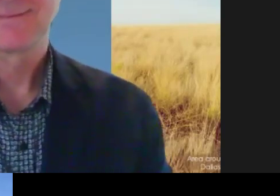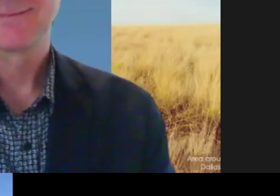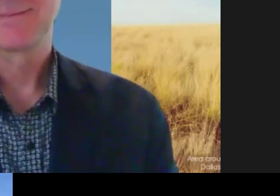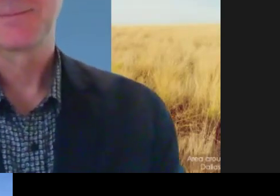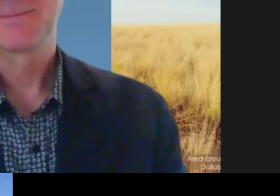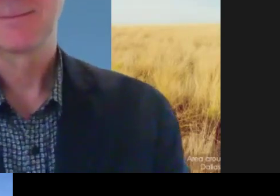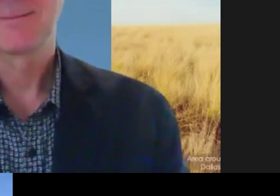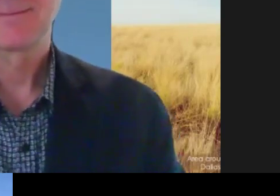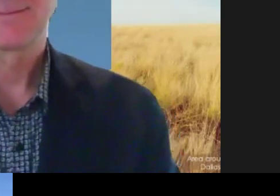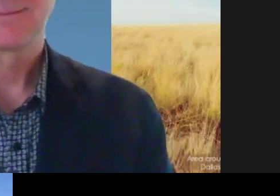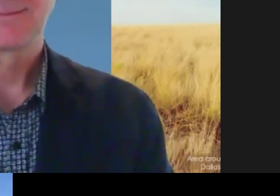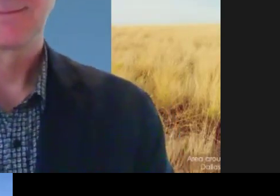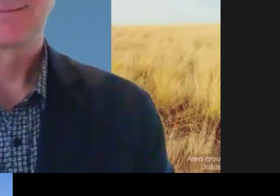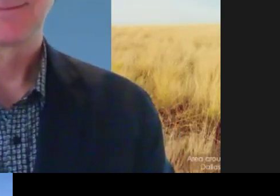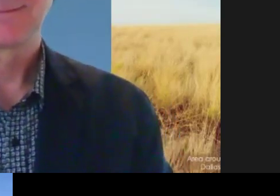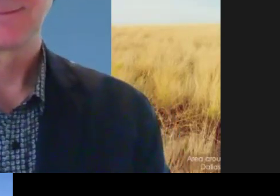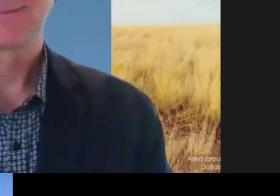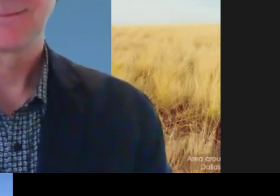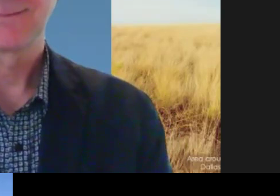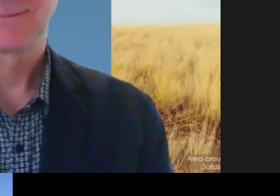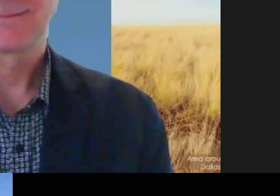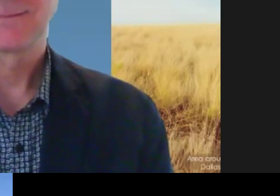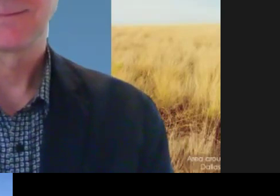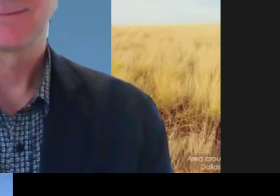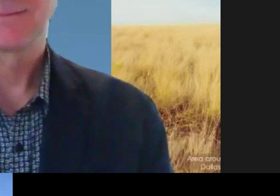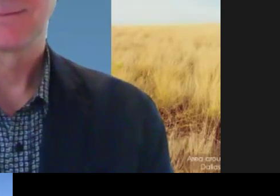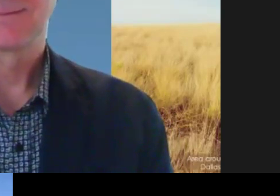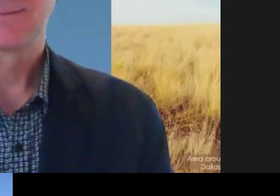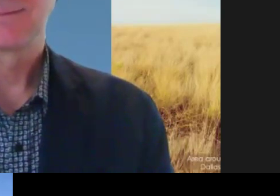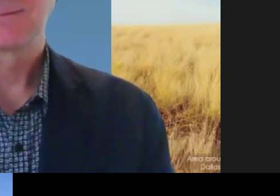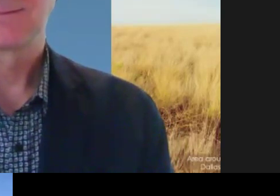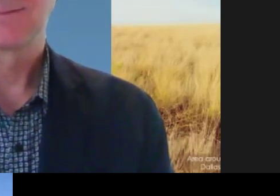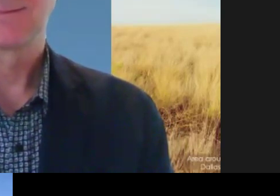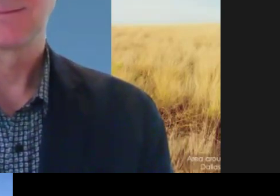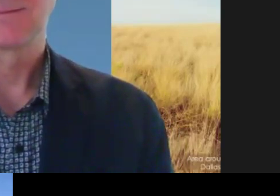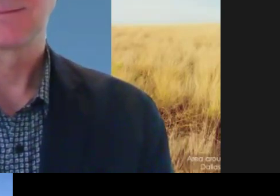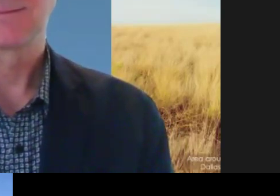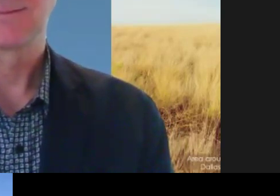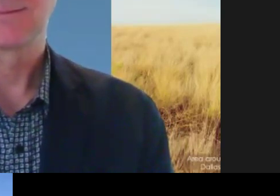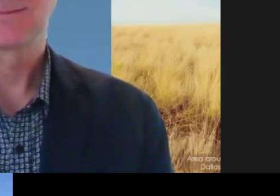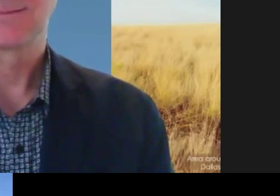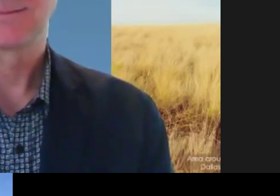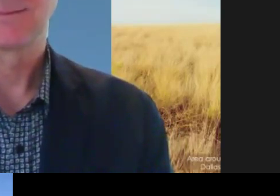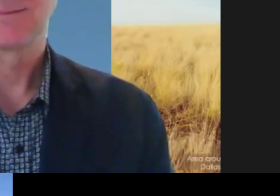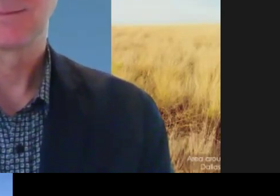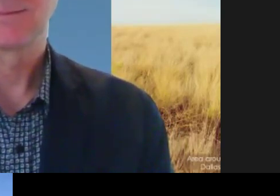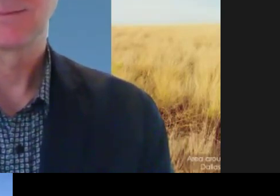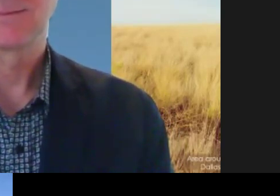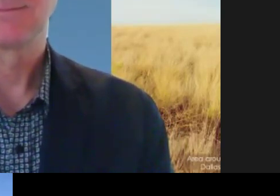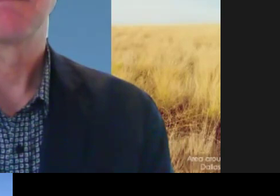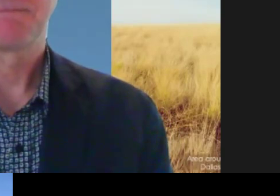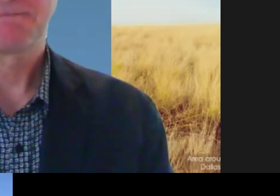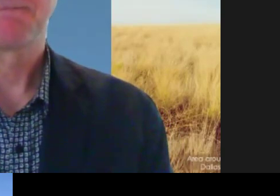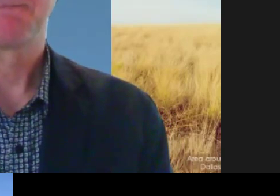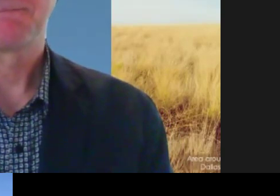a very quick survey at the end of this session. Please take time to take it. I know Serge would love your feedback, and